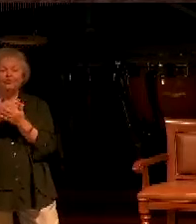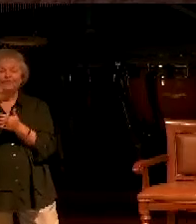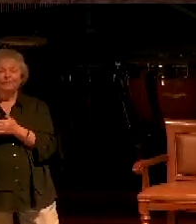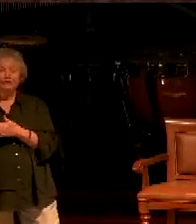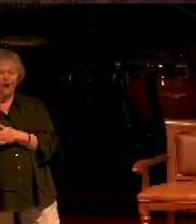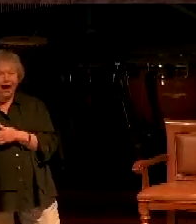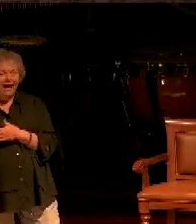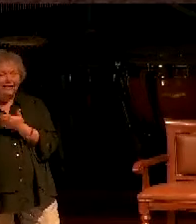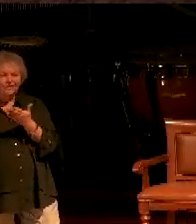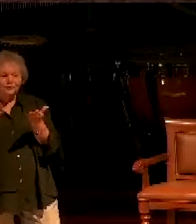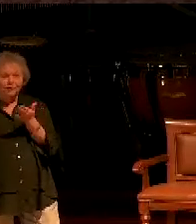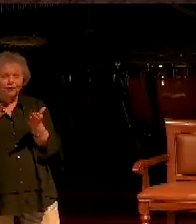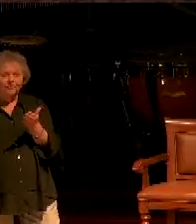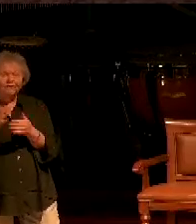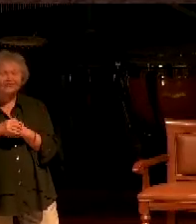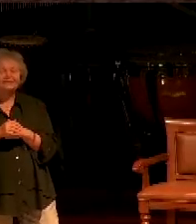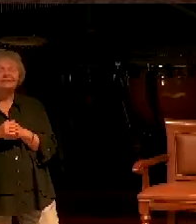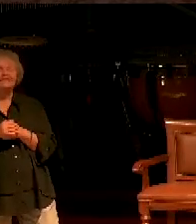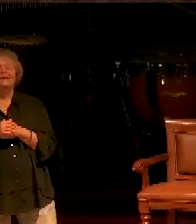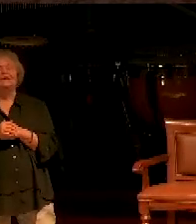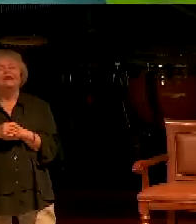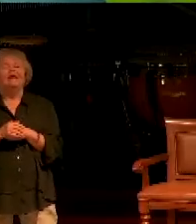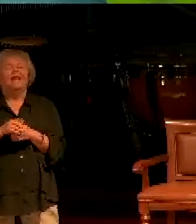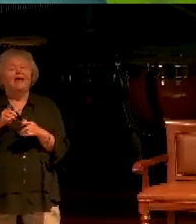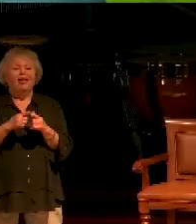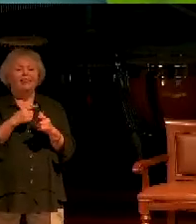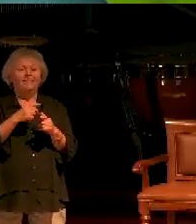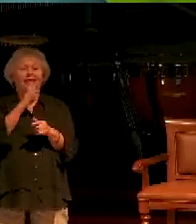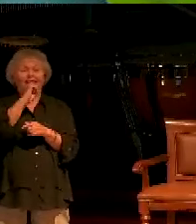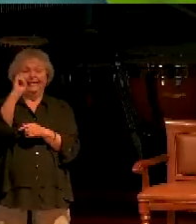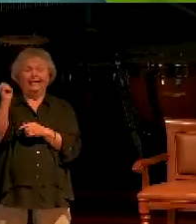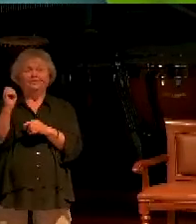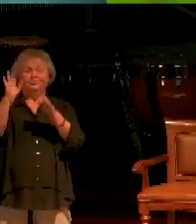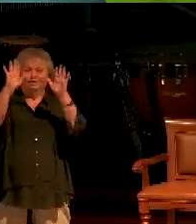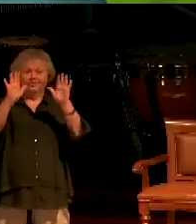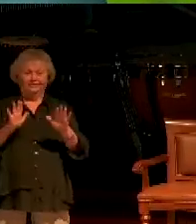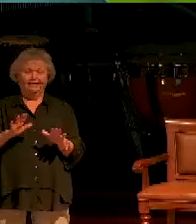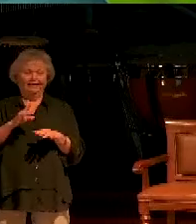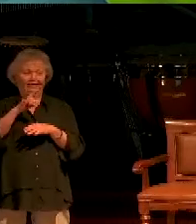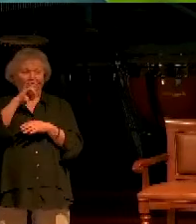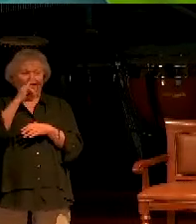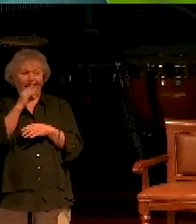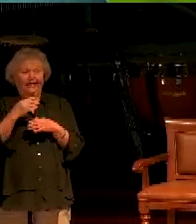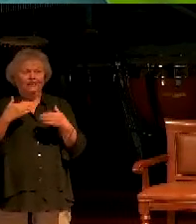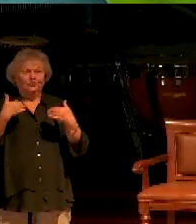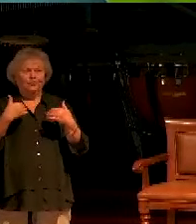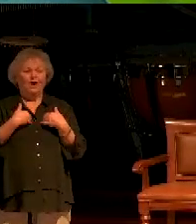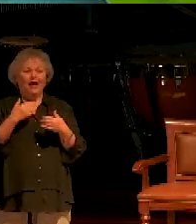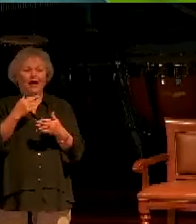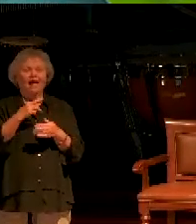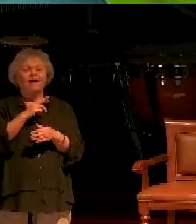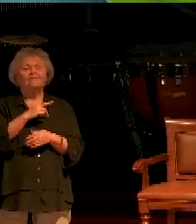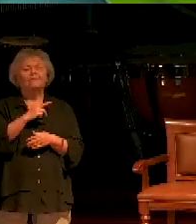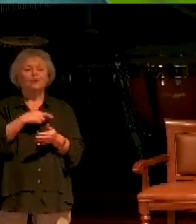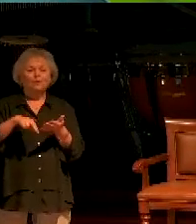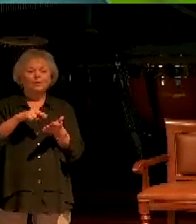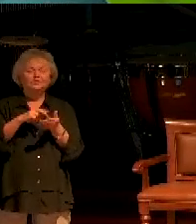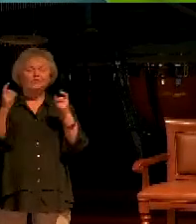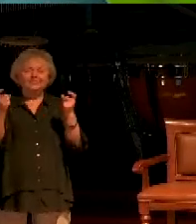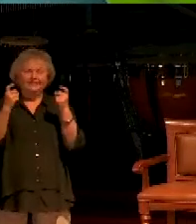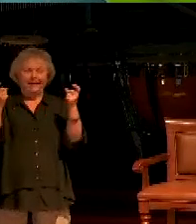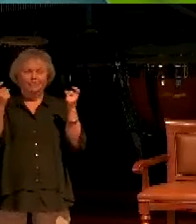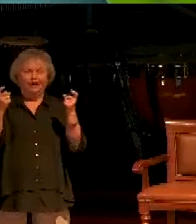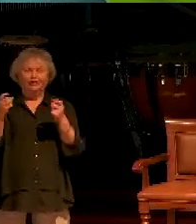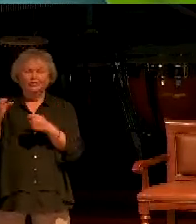7 p.m. And then on Easter Sunday, Creekside Kids will host Resurrection Celebration, while Pastor